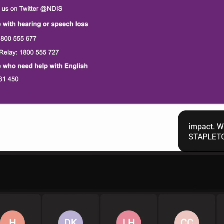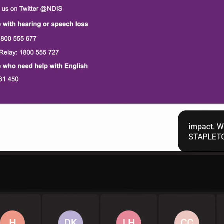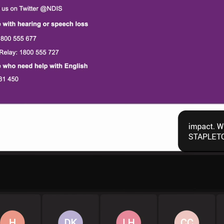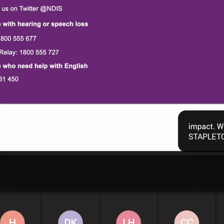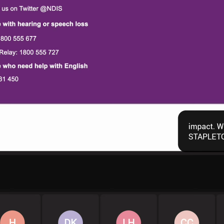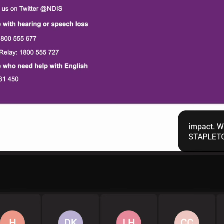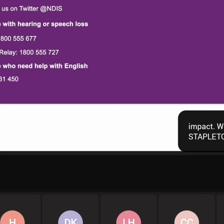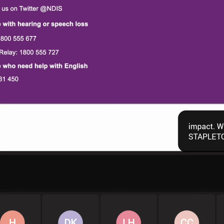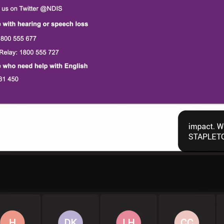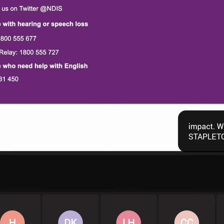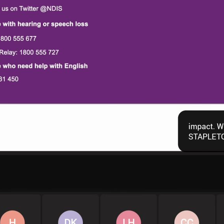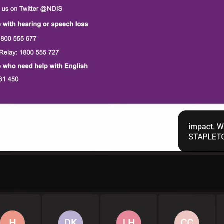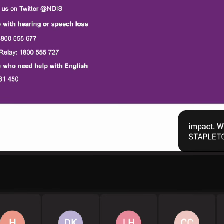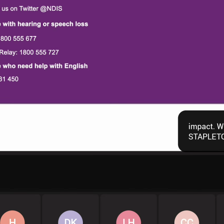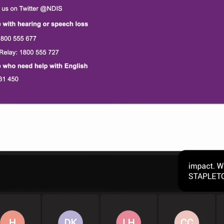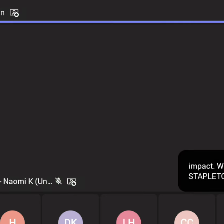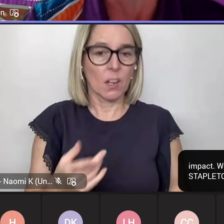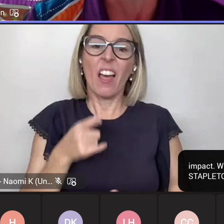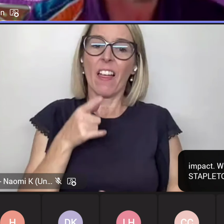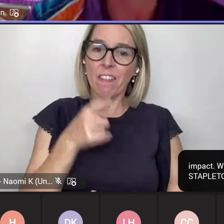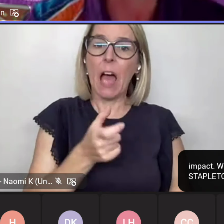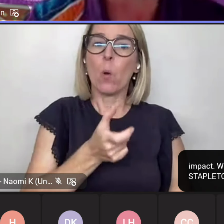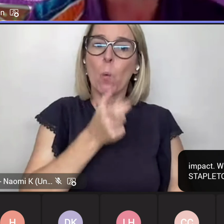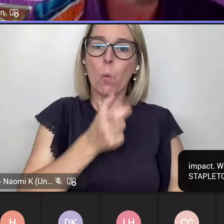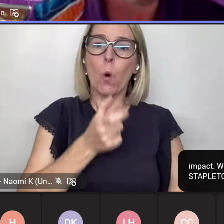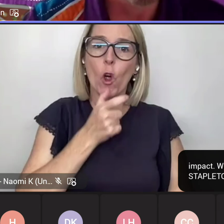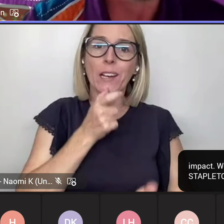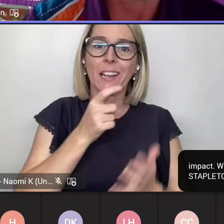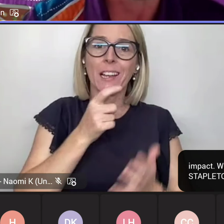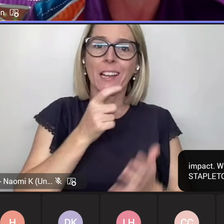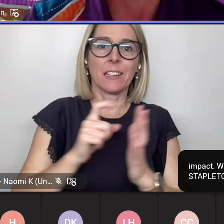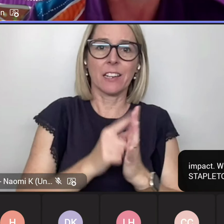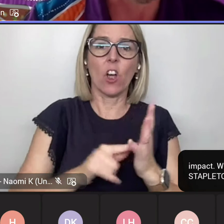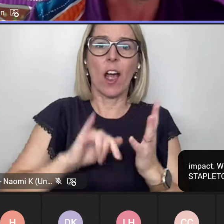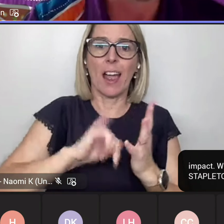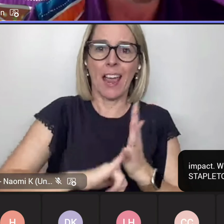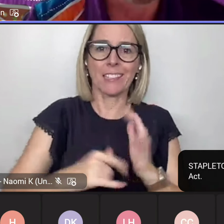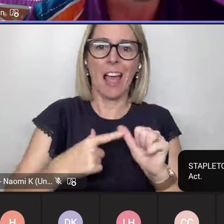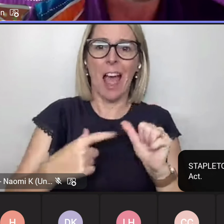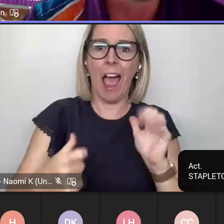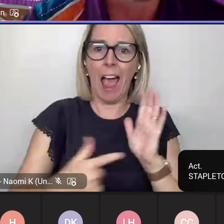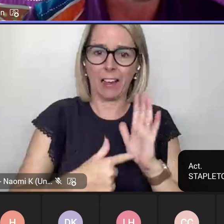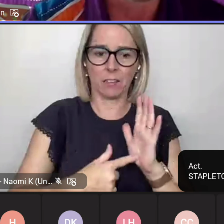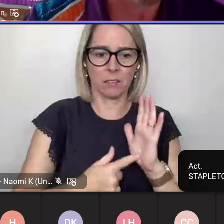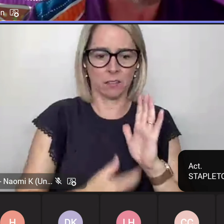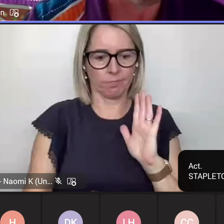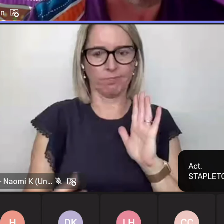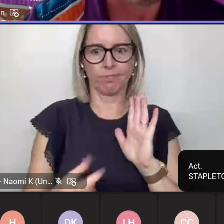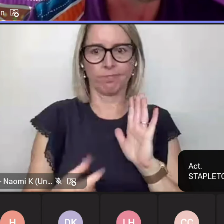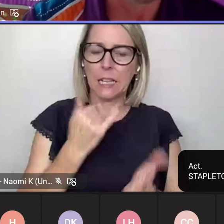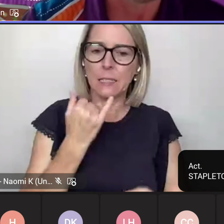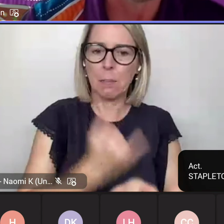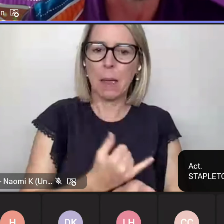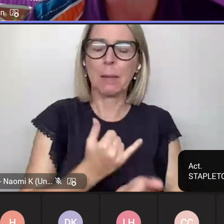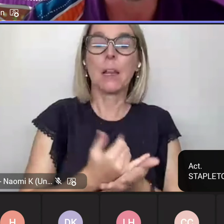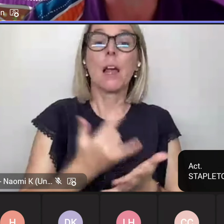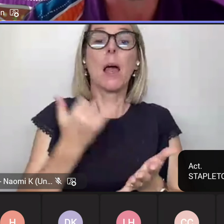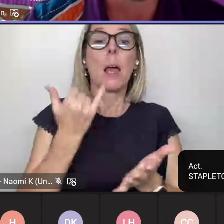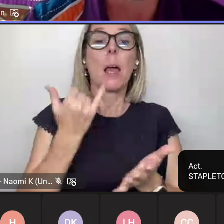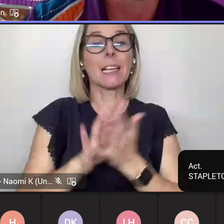impairment as it is the word used in the NDIS Act. So when we say impairment, we mean a loss